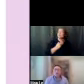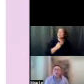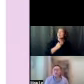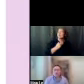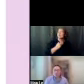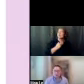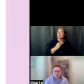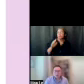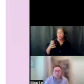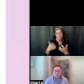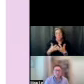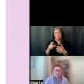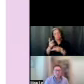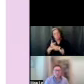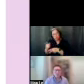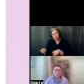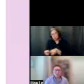your partner needs to be your caregiver too.